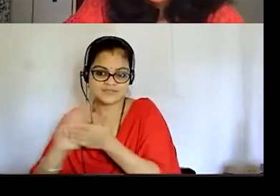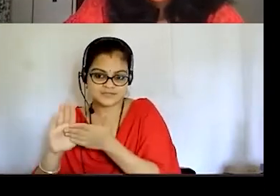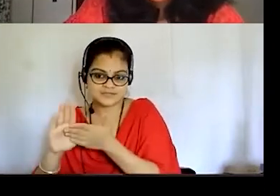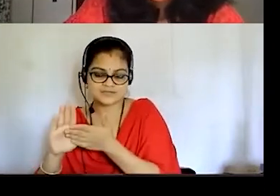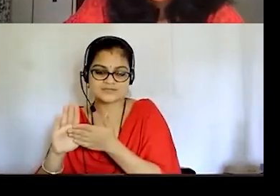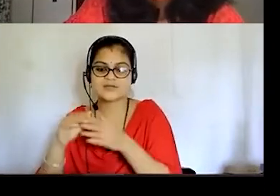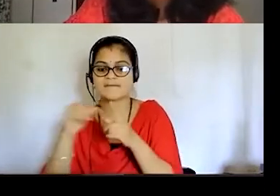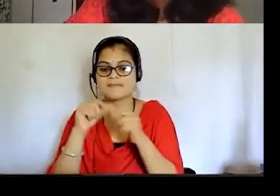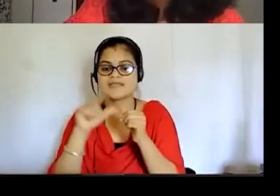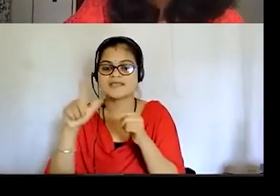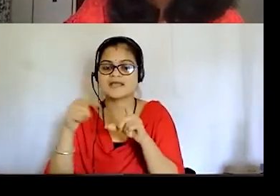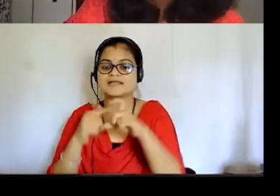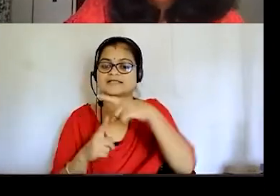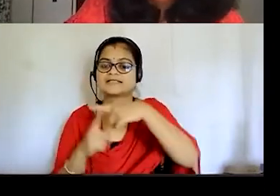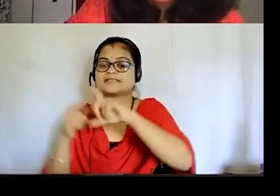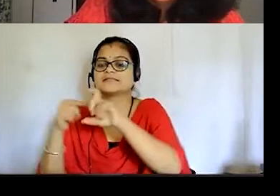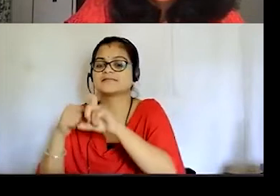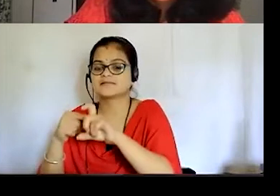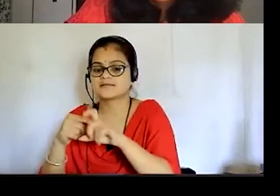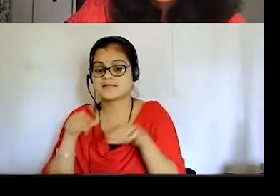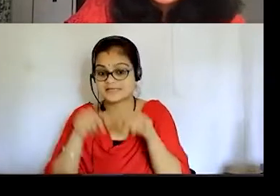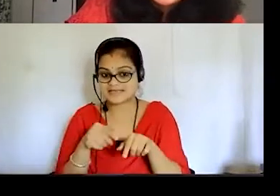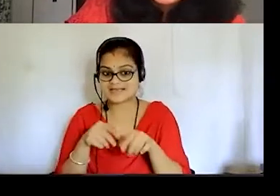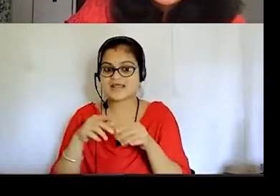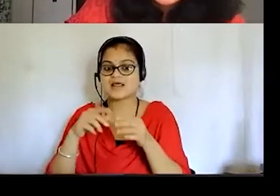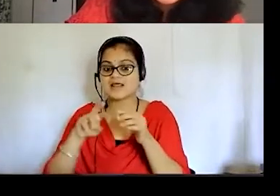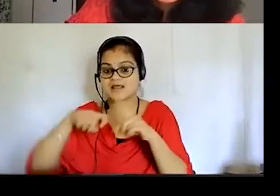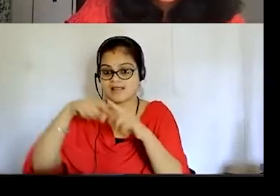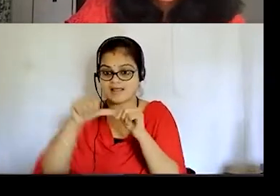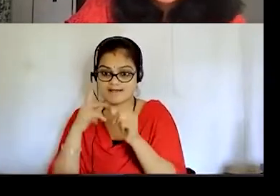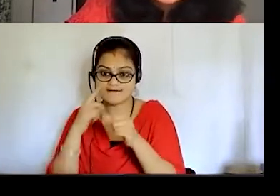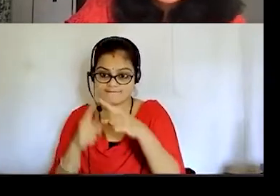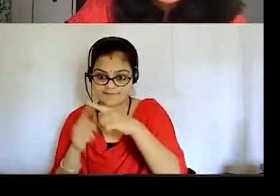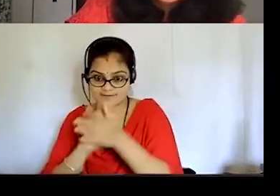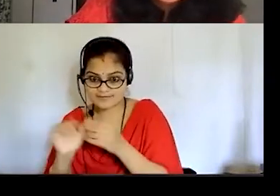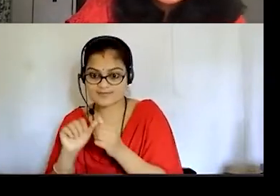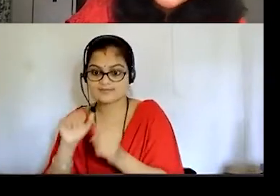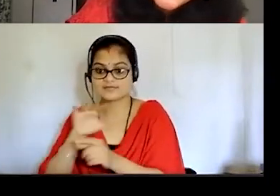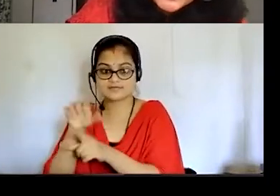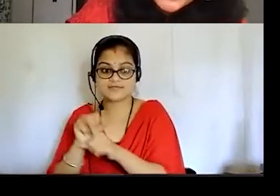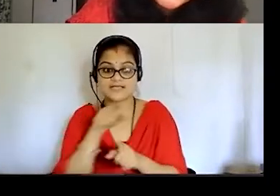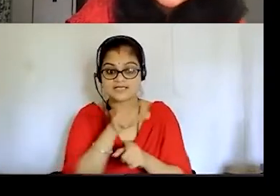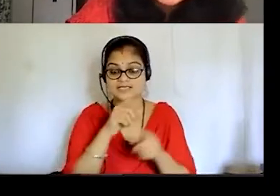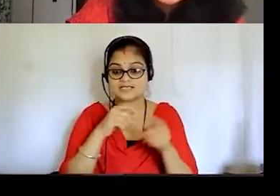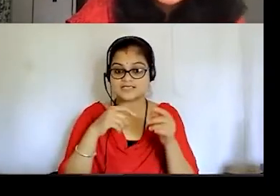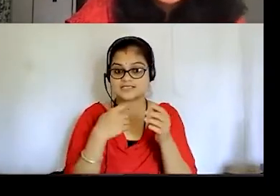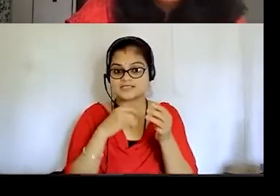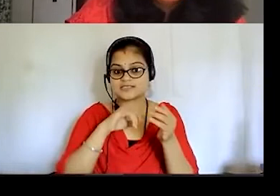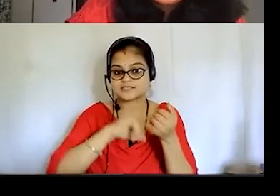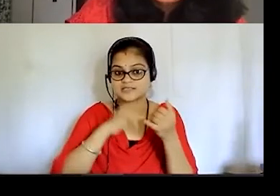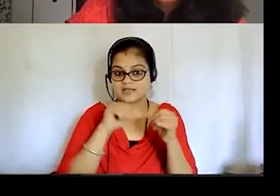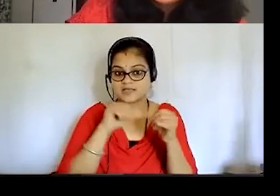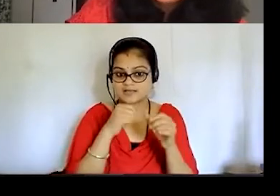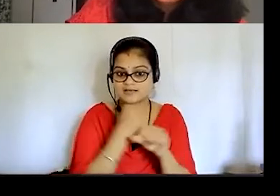a composition, Rangasari. Kavita represents the tradition sung by Shobha Gurdu